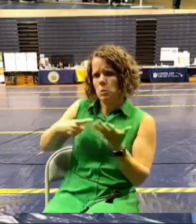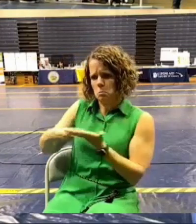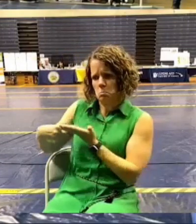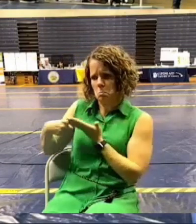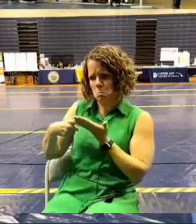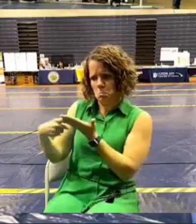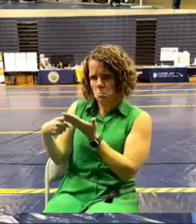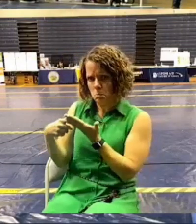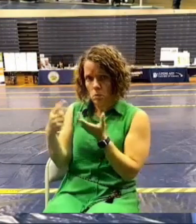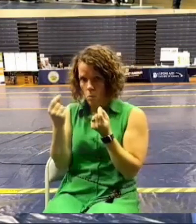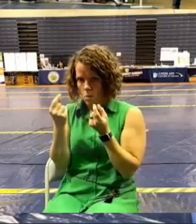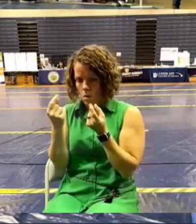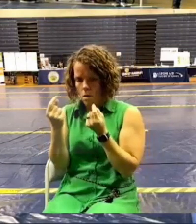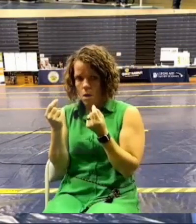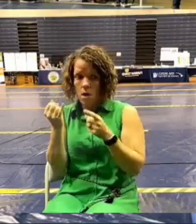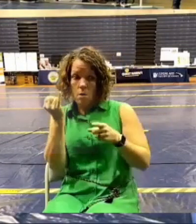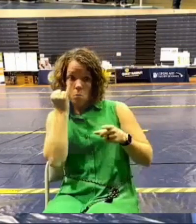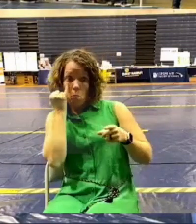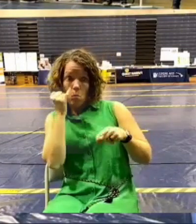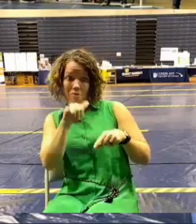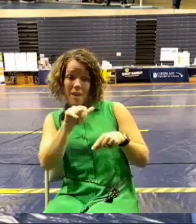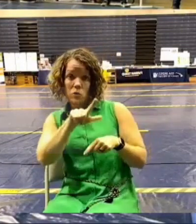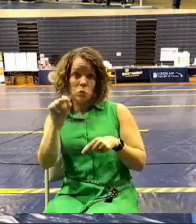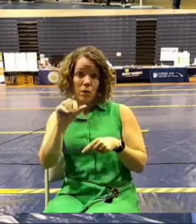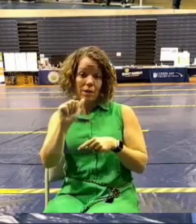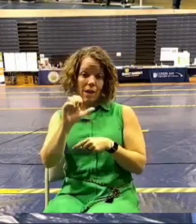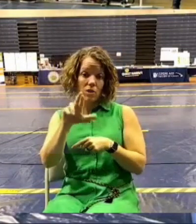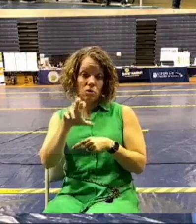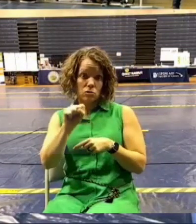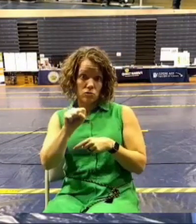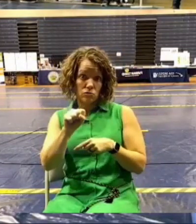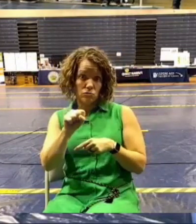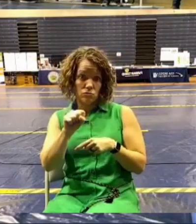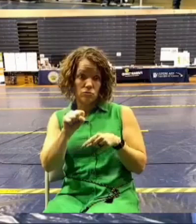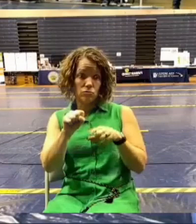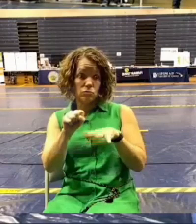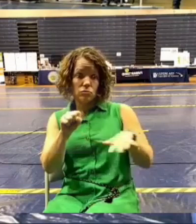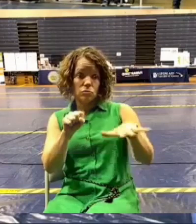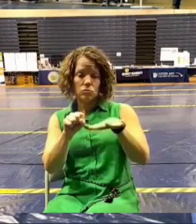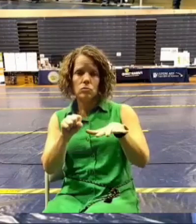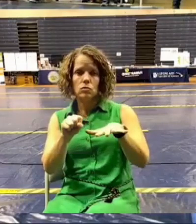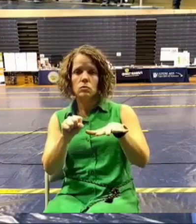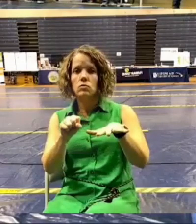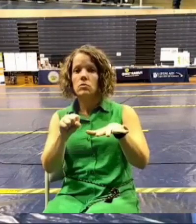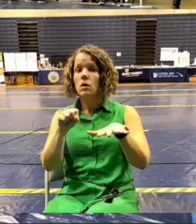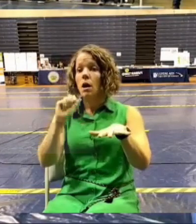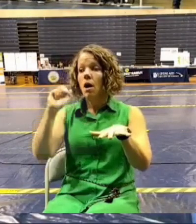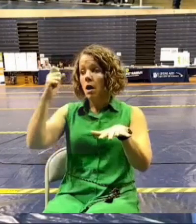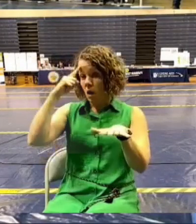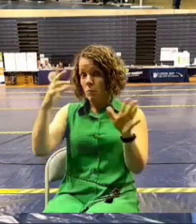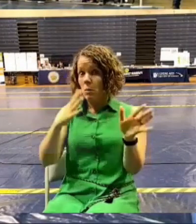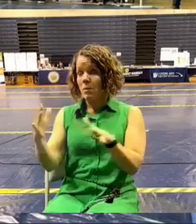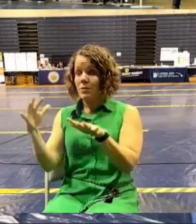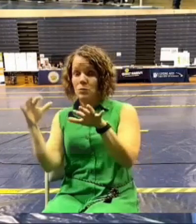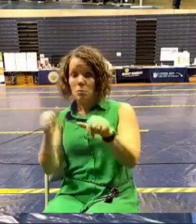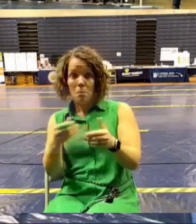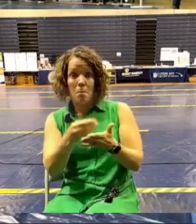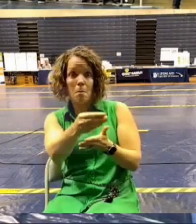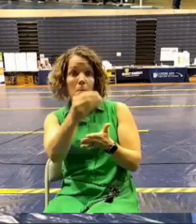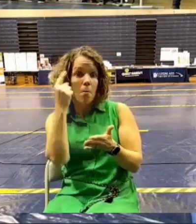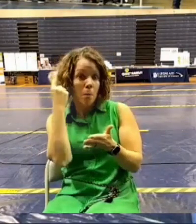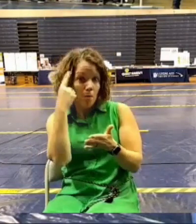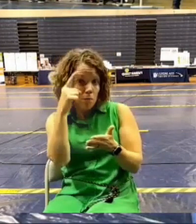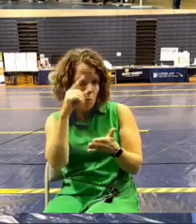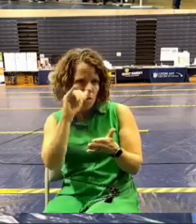land use for that 20 acres is similar to the land use that we're eminent domaining for, it, historically on the